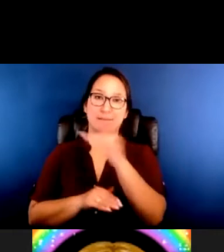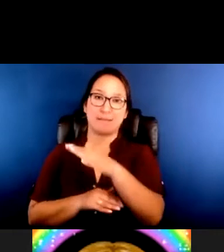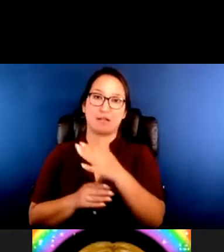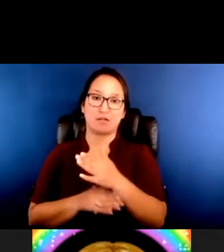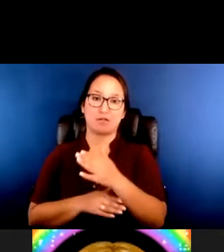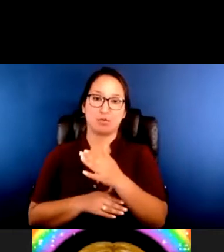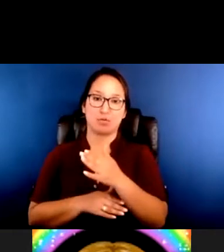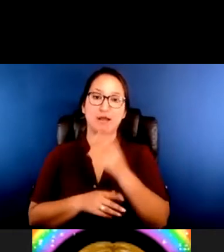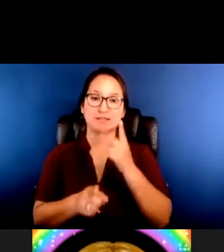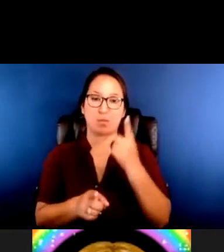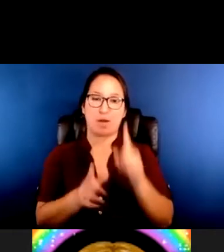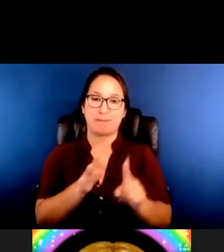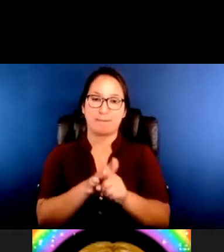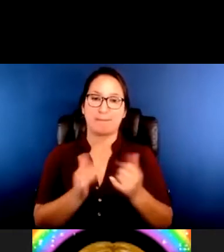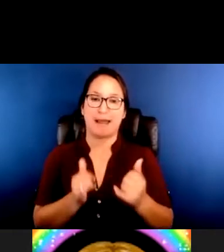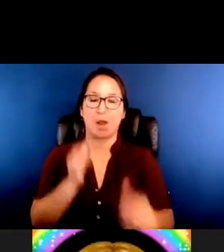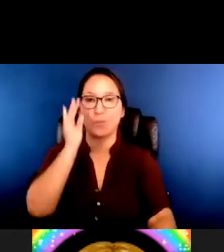now.